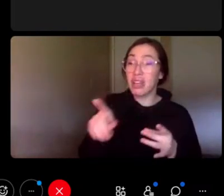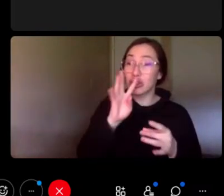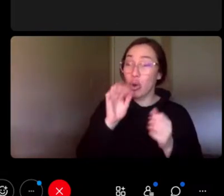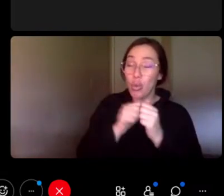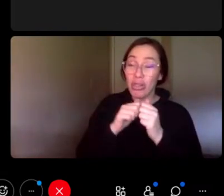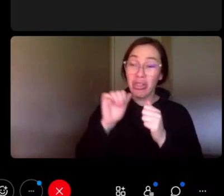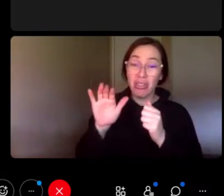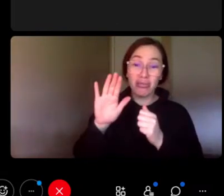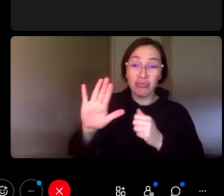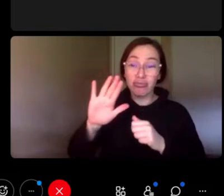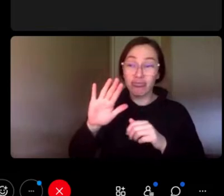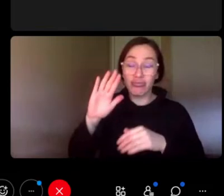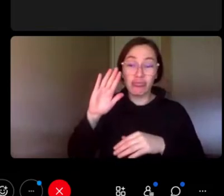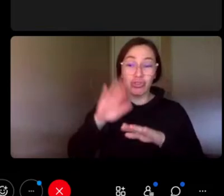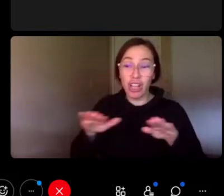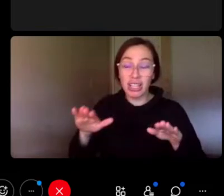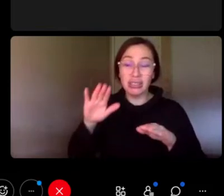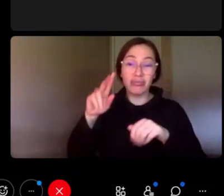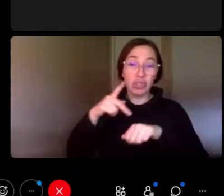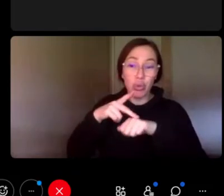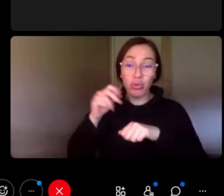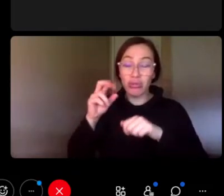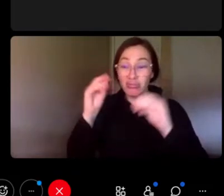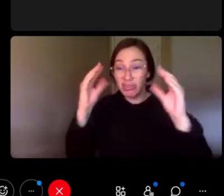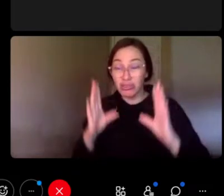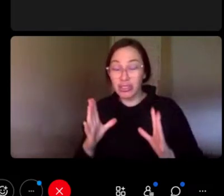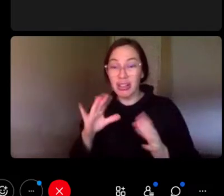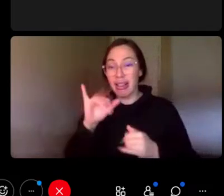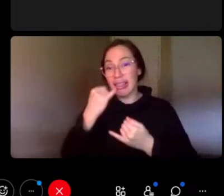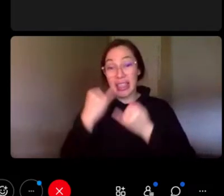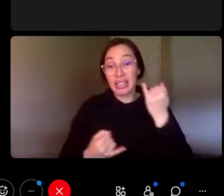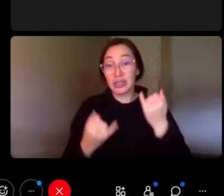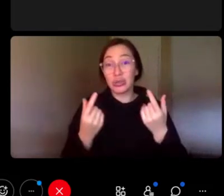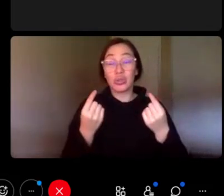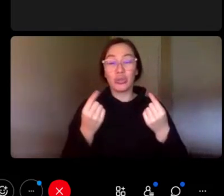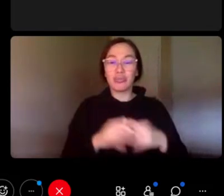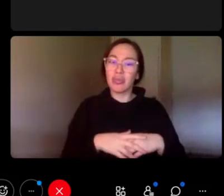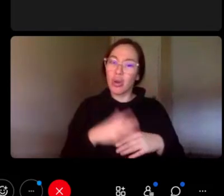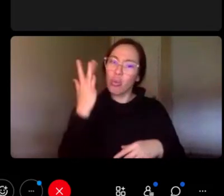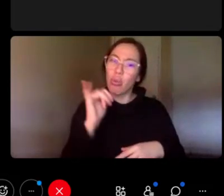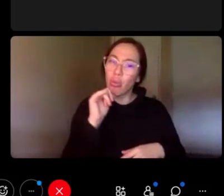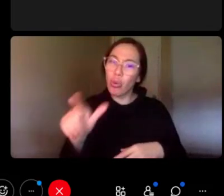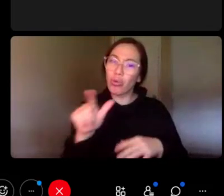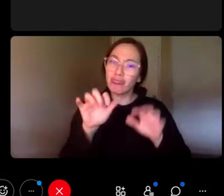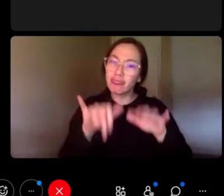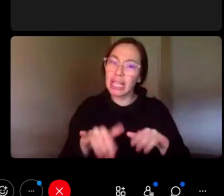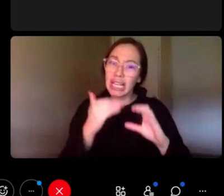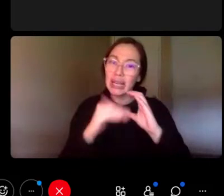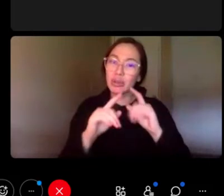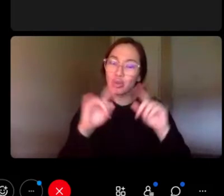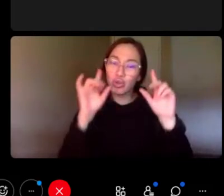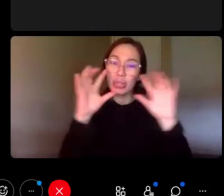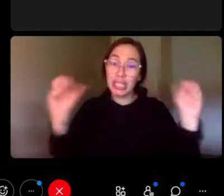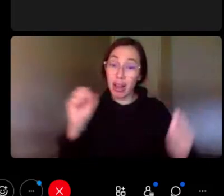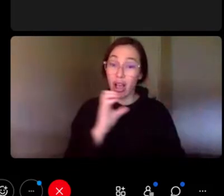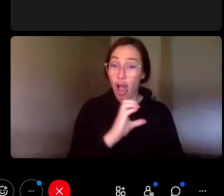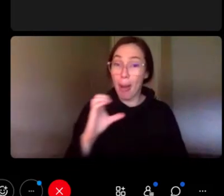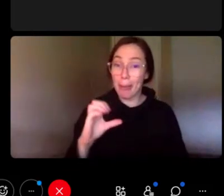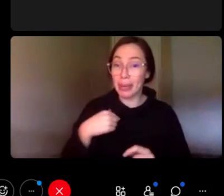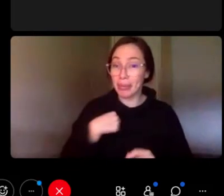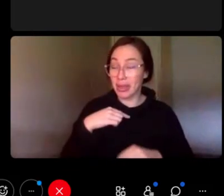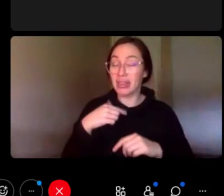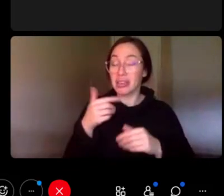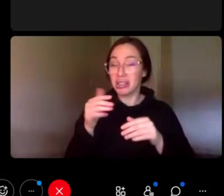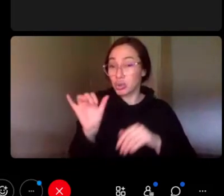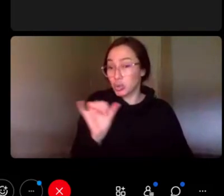principal. Last resort. You know, if, why don't you write an email to the superintendent and copy me on it?